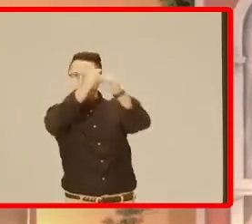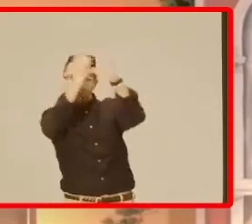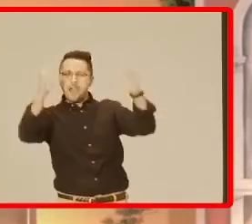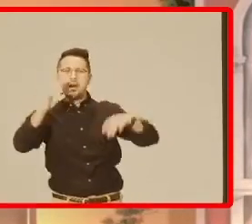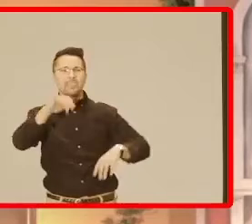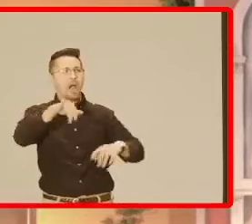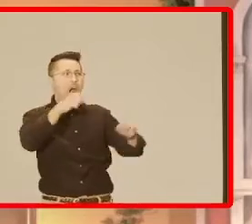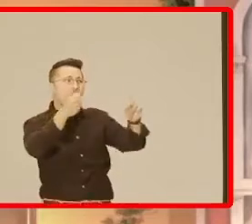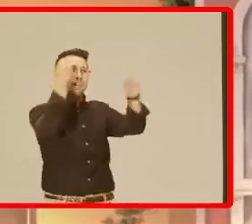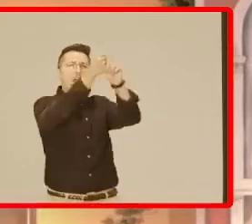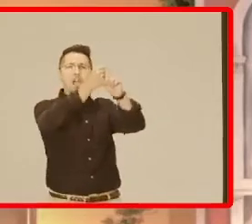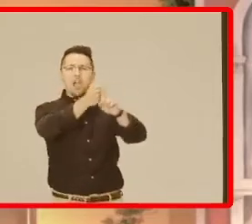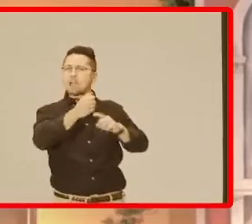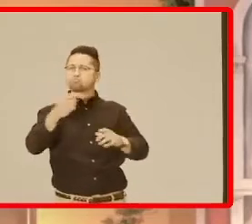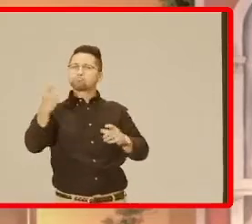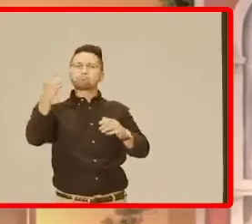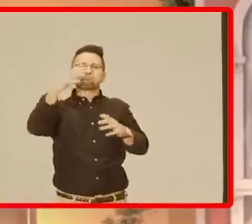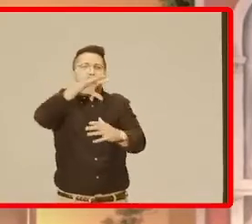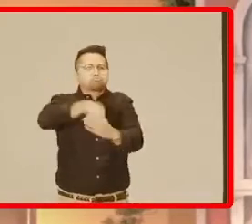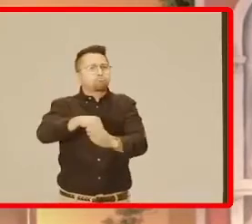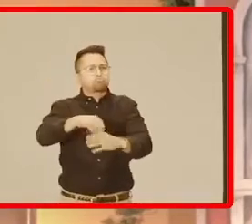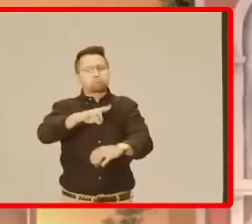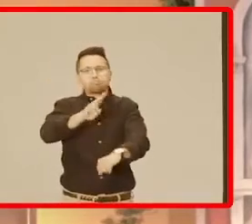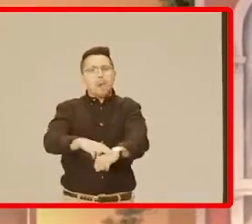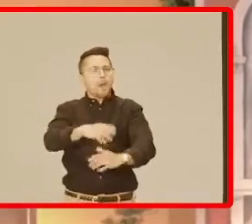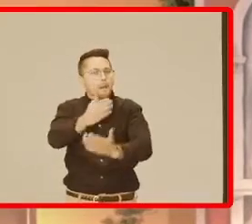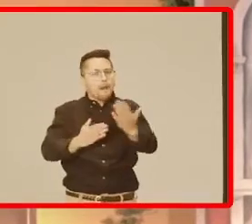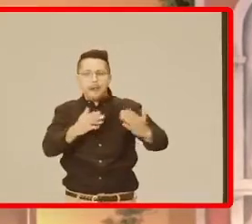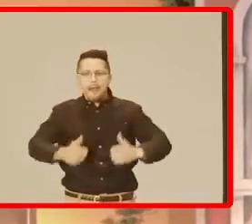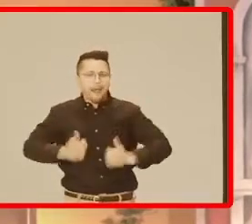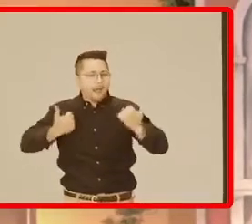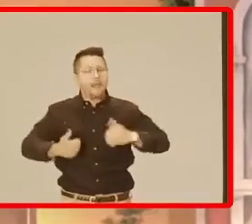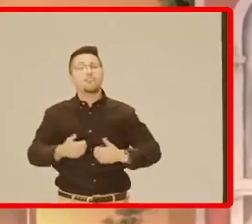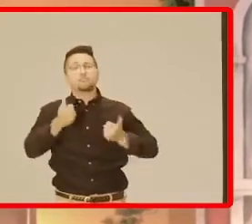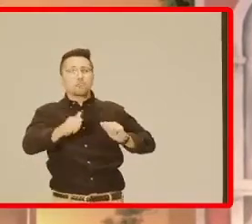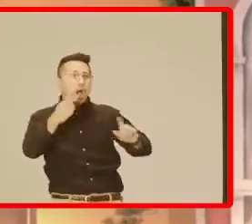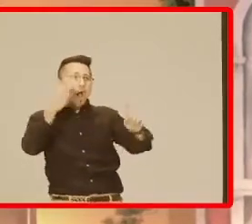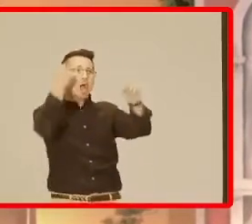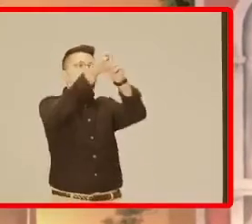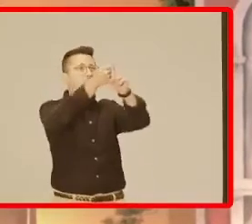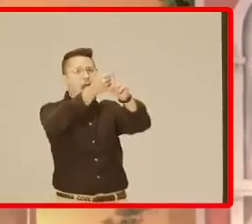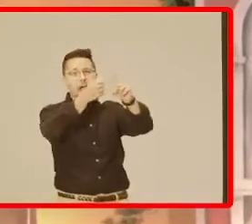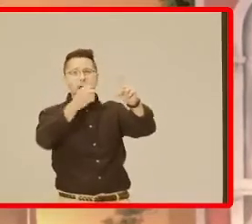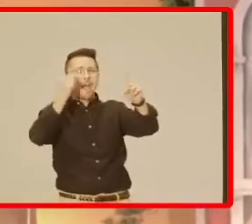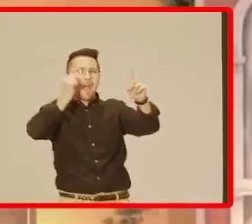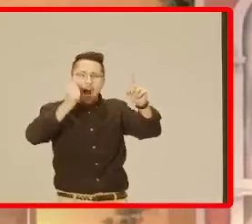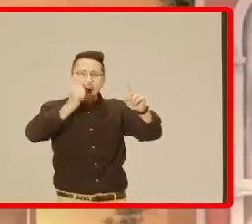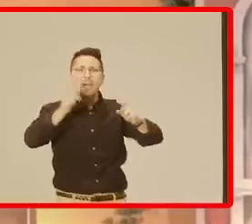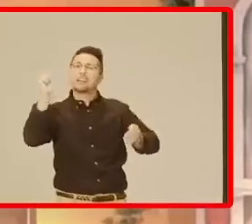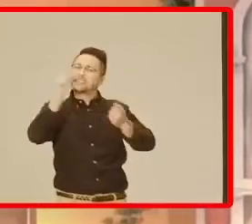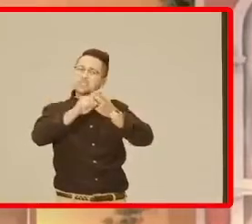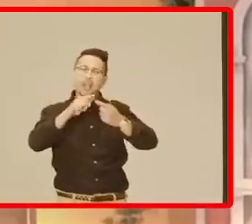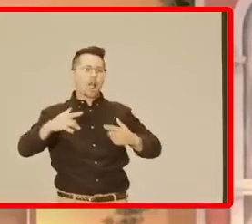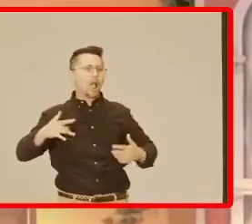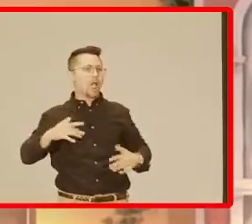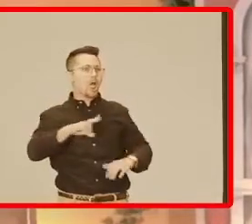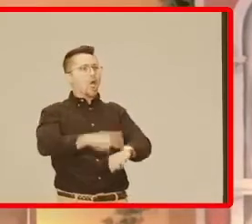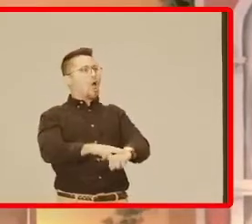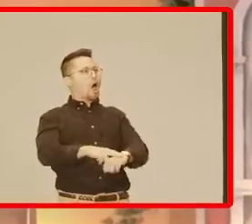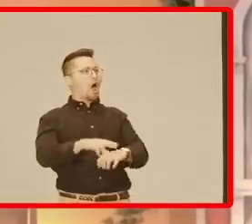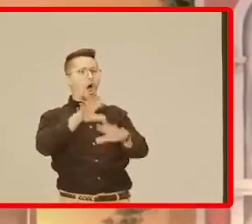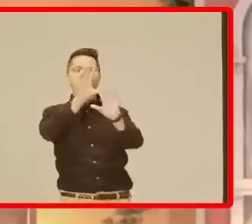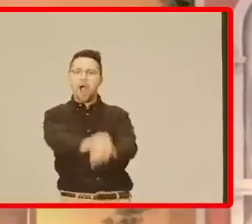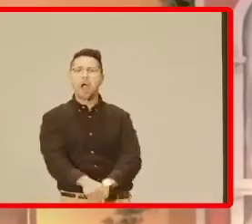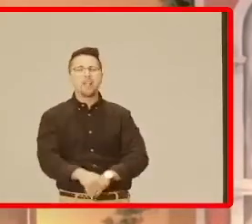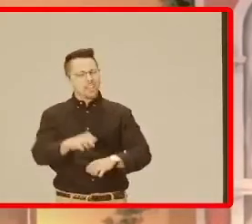life, and to appreciate that achievement on a daily basis until it becomes permanent. And then you wake up every morning